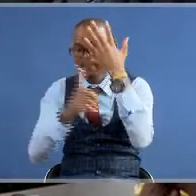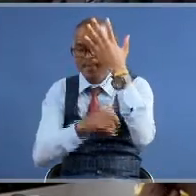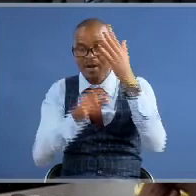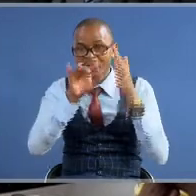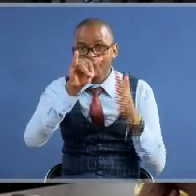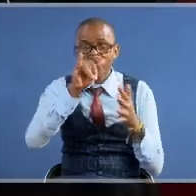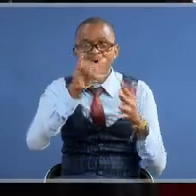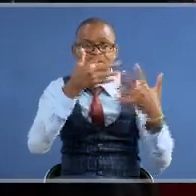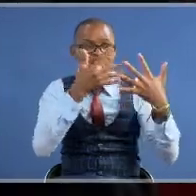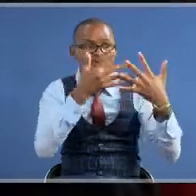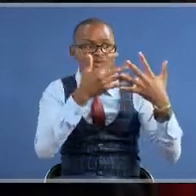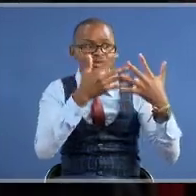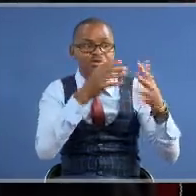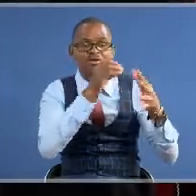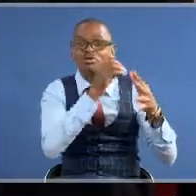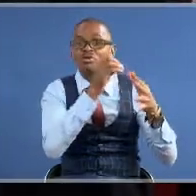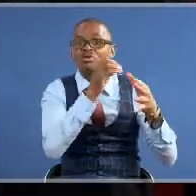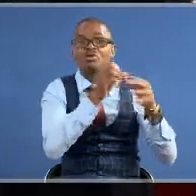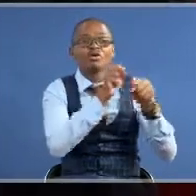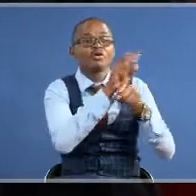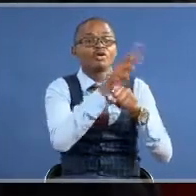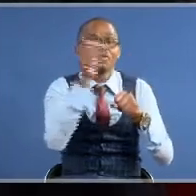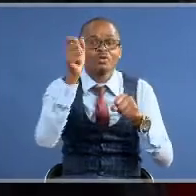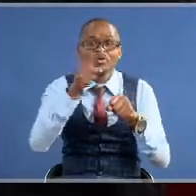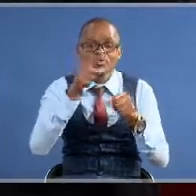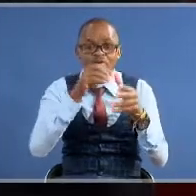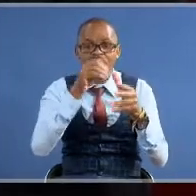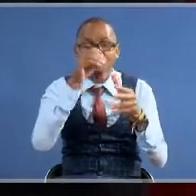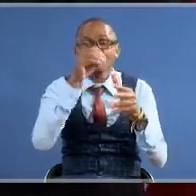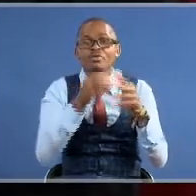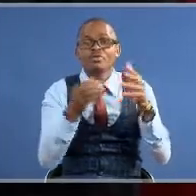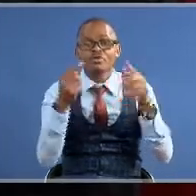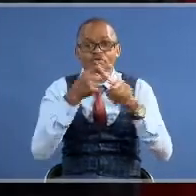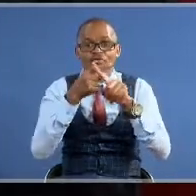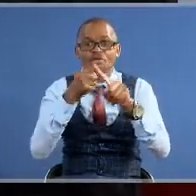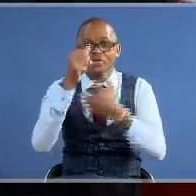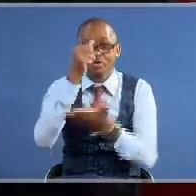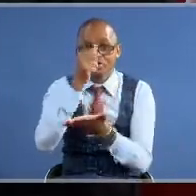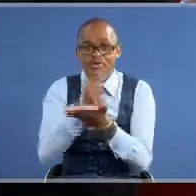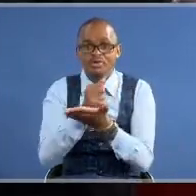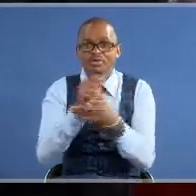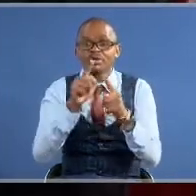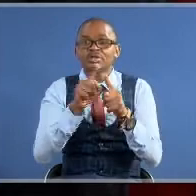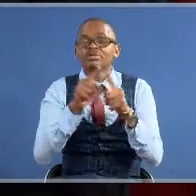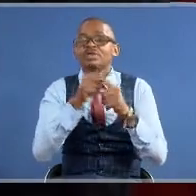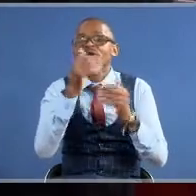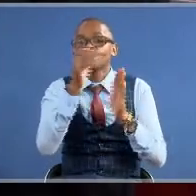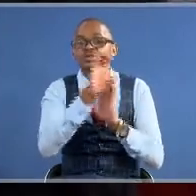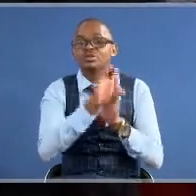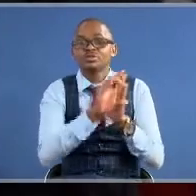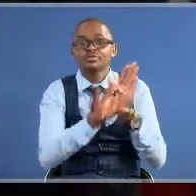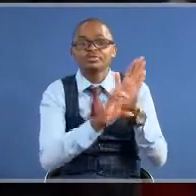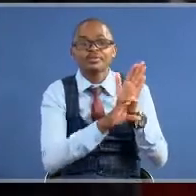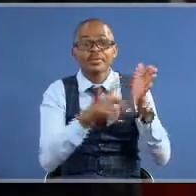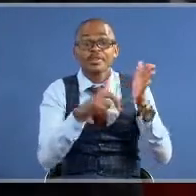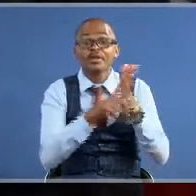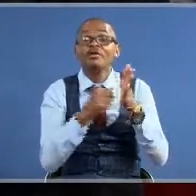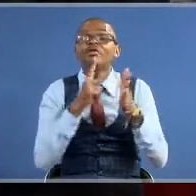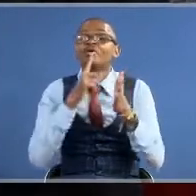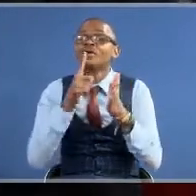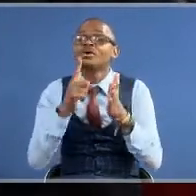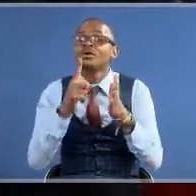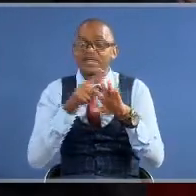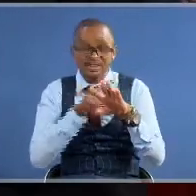by imprisonment of at least 12 months, or is removed from office under this constitution. The law states that